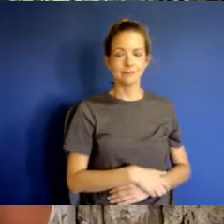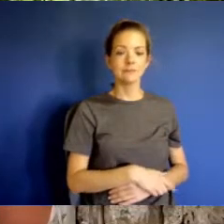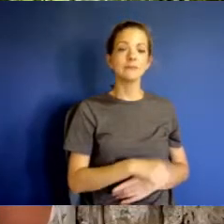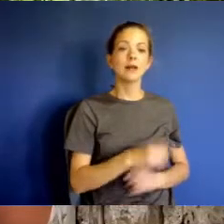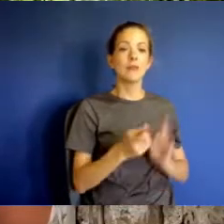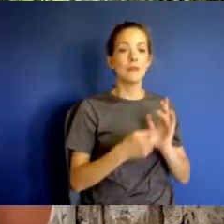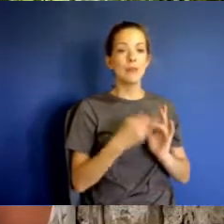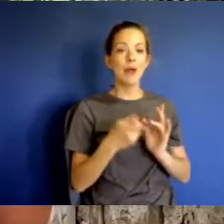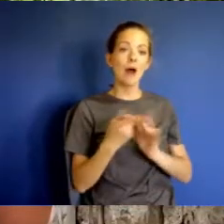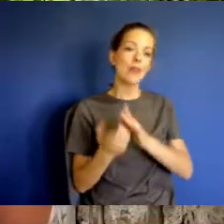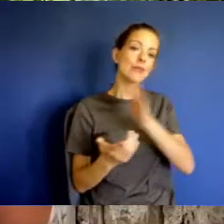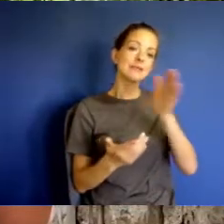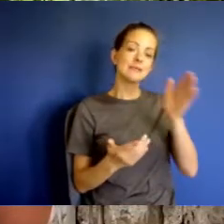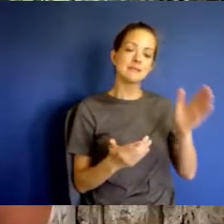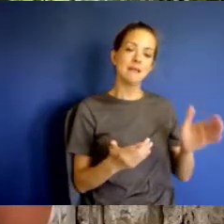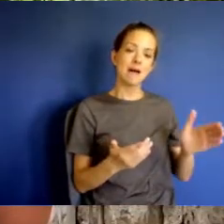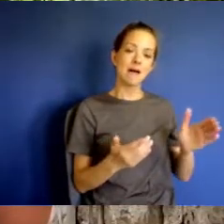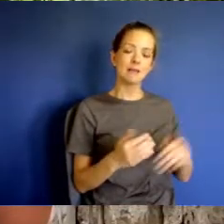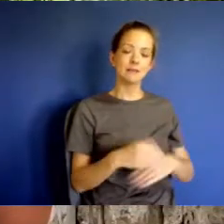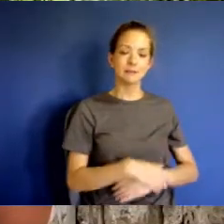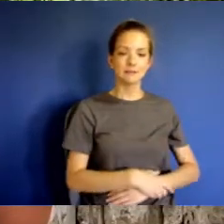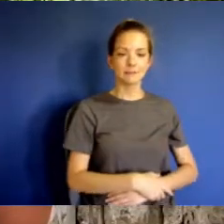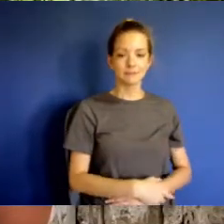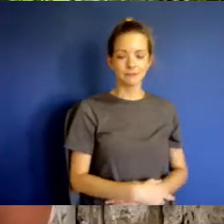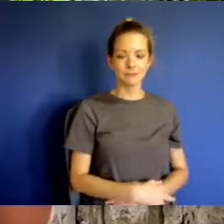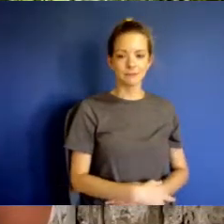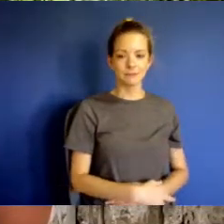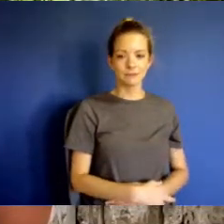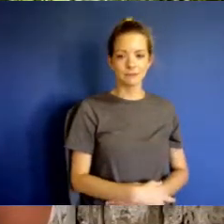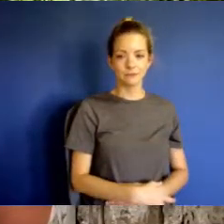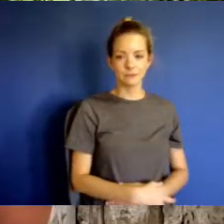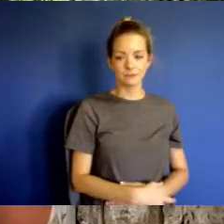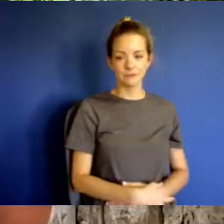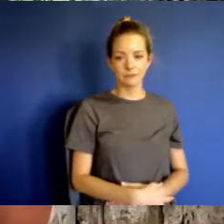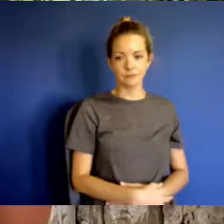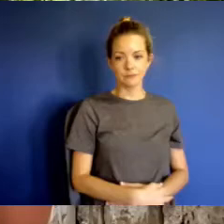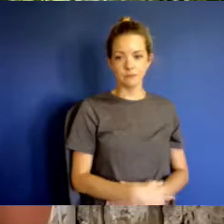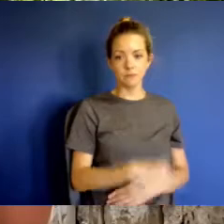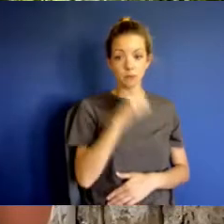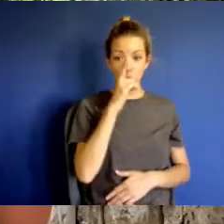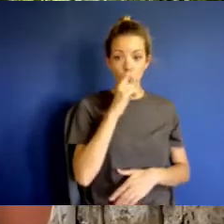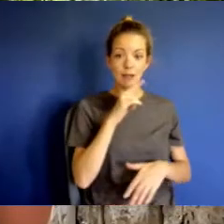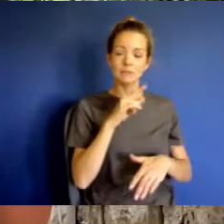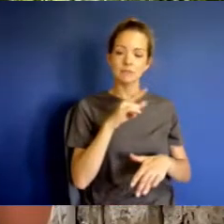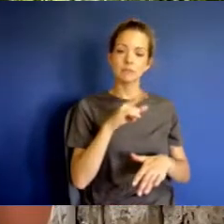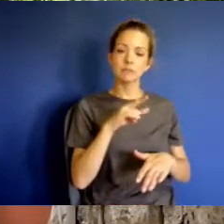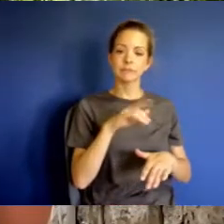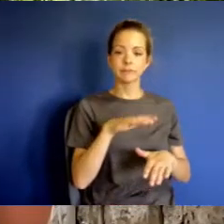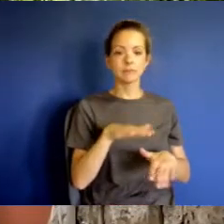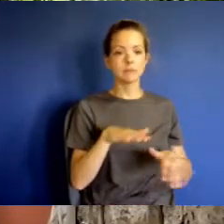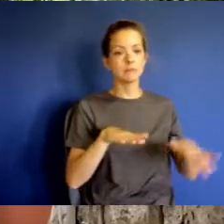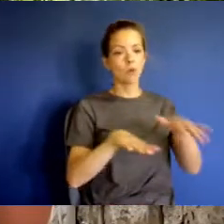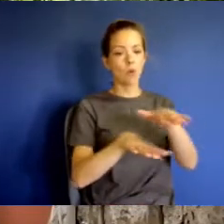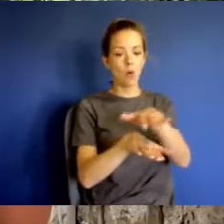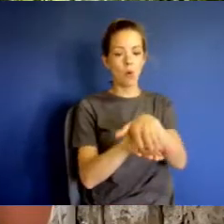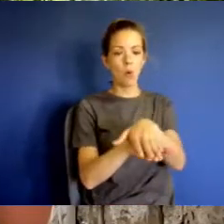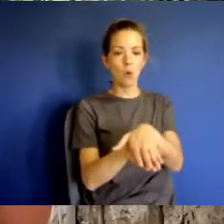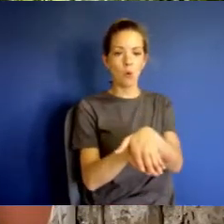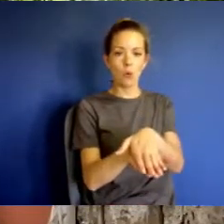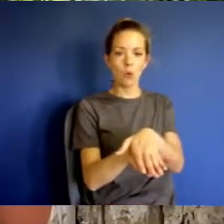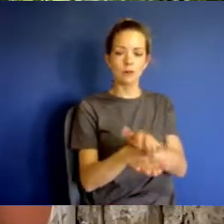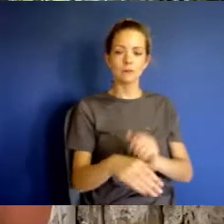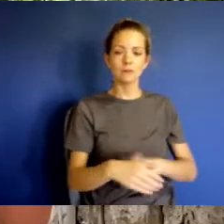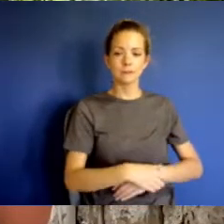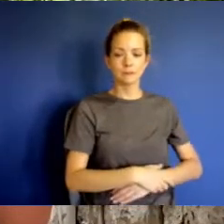Good. Okay, let's walk the hands over to the other side. So again, staying in your side stretch. This time, if you want to, you can take your